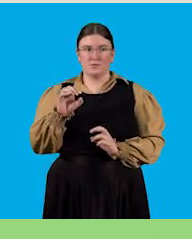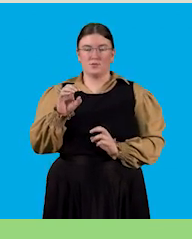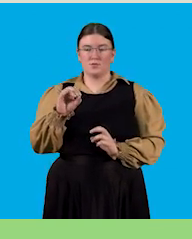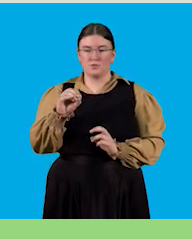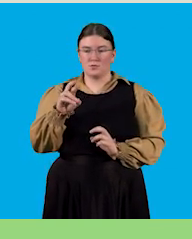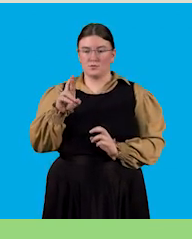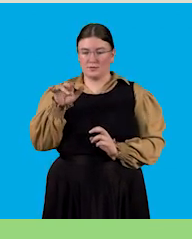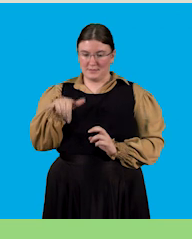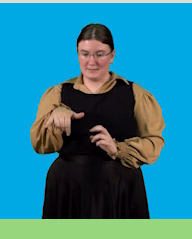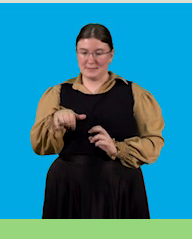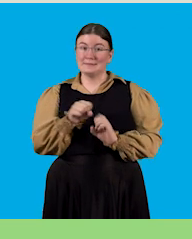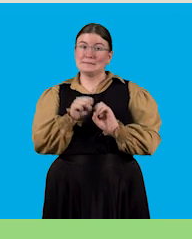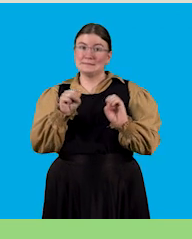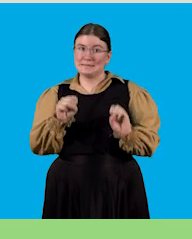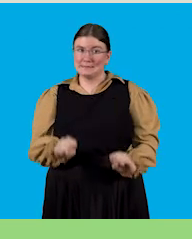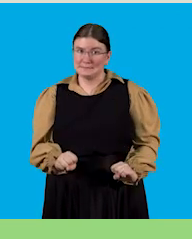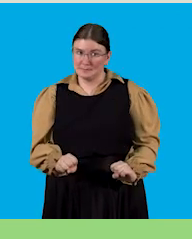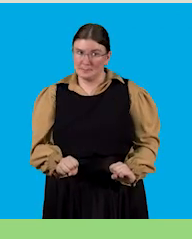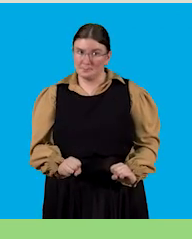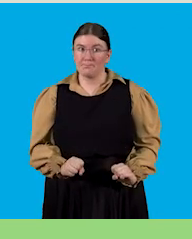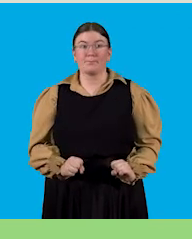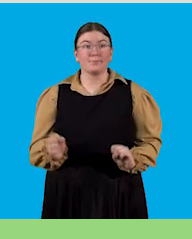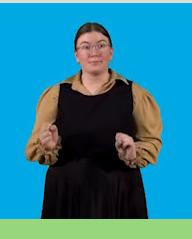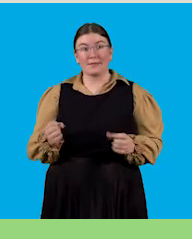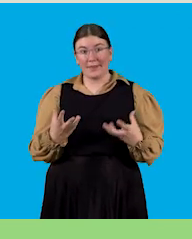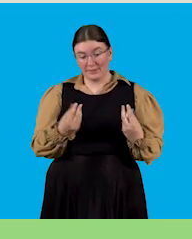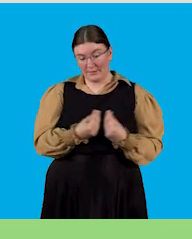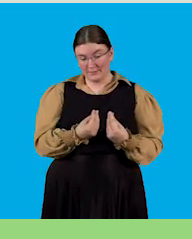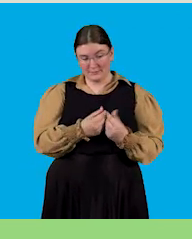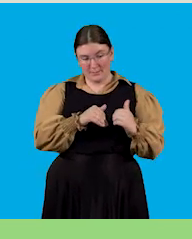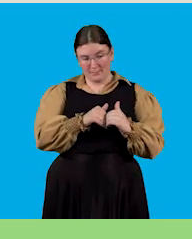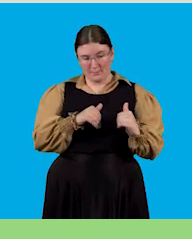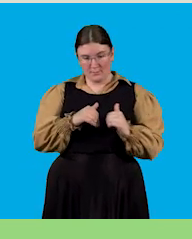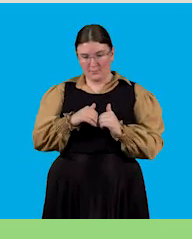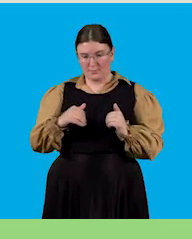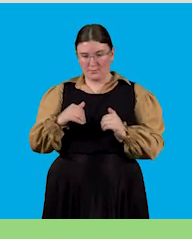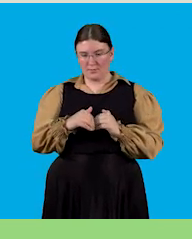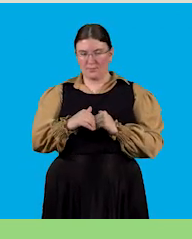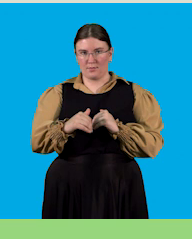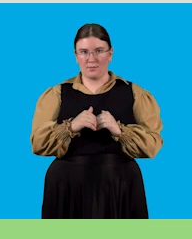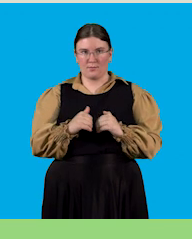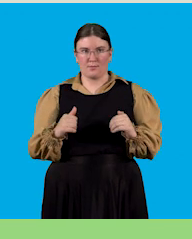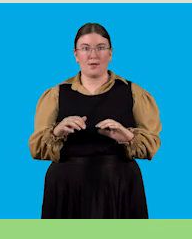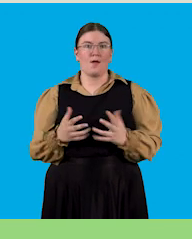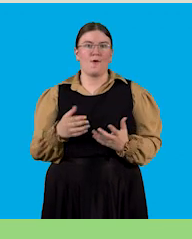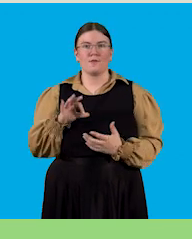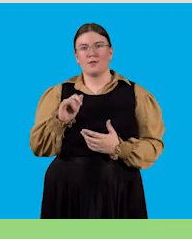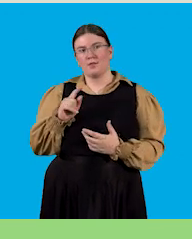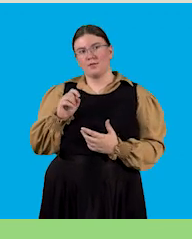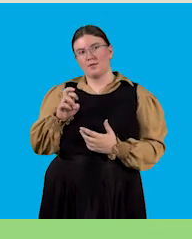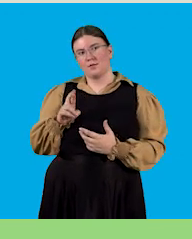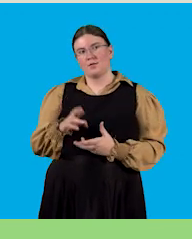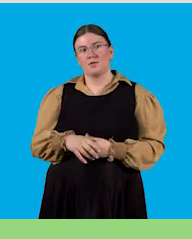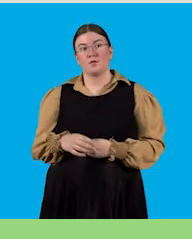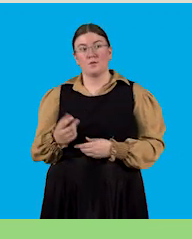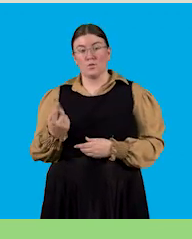when substances are separated from one another using a filter. We are also going to come across